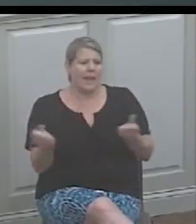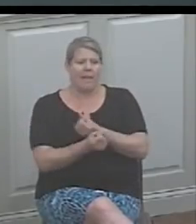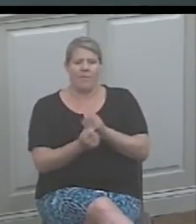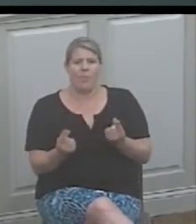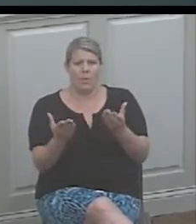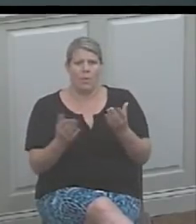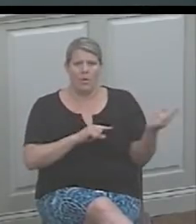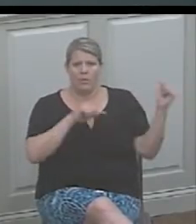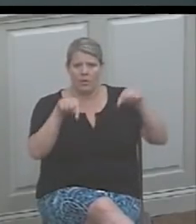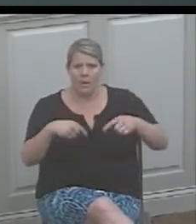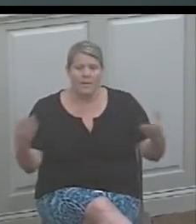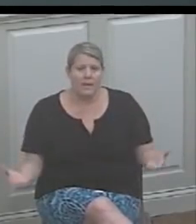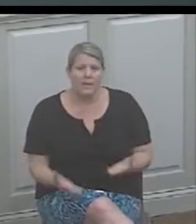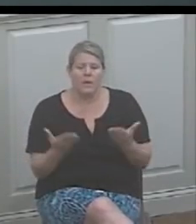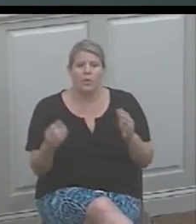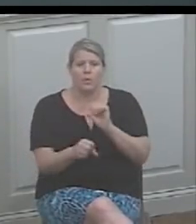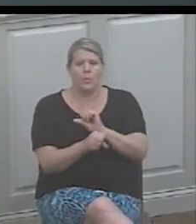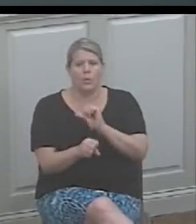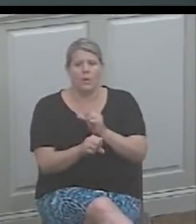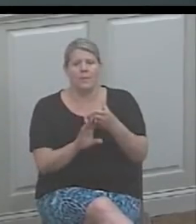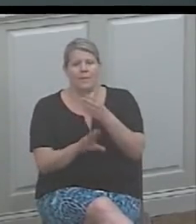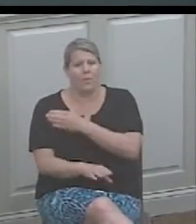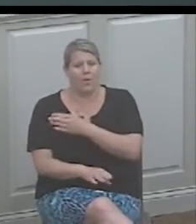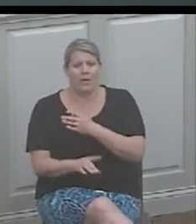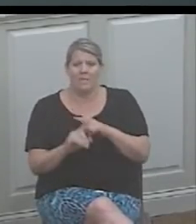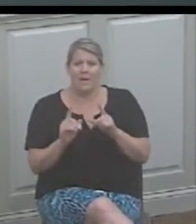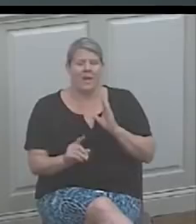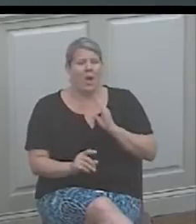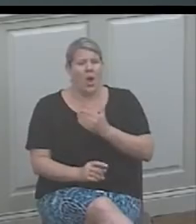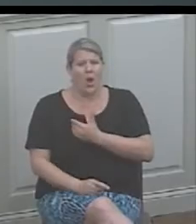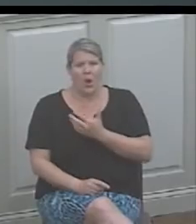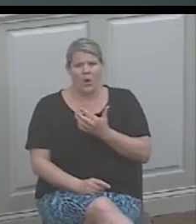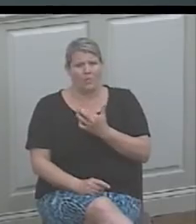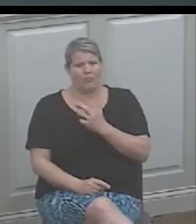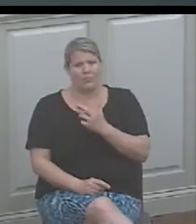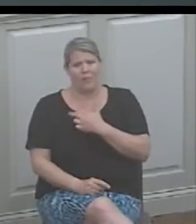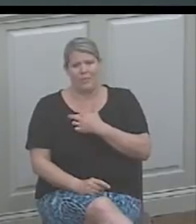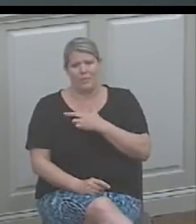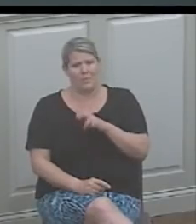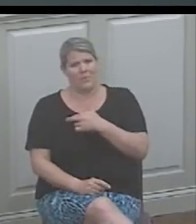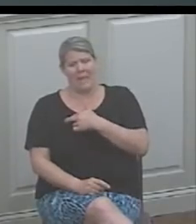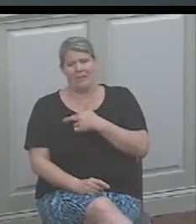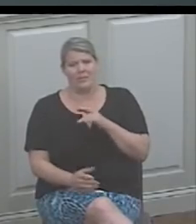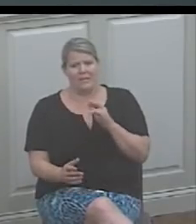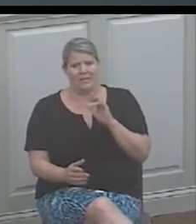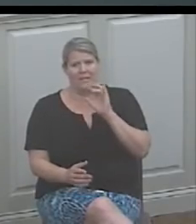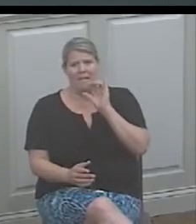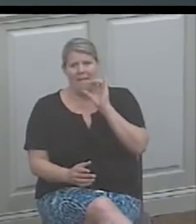work. The reputation that we have now is we're an agency that trains every other agency's police